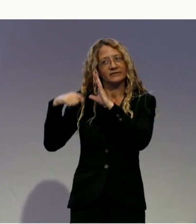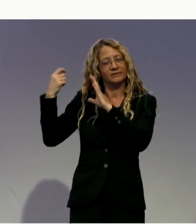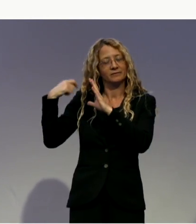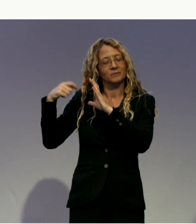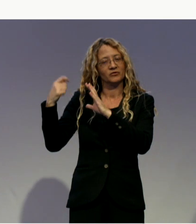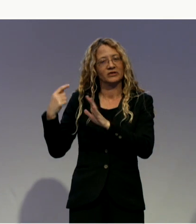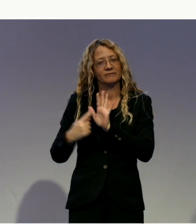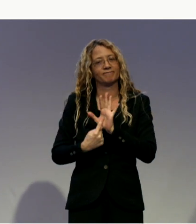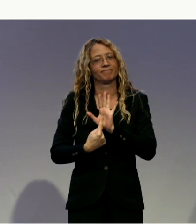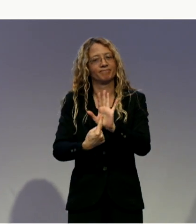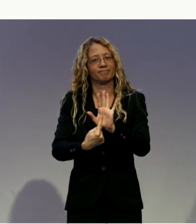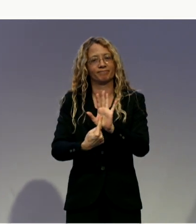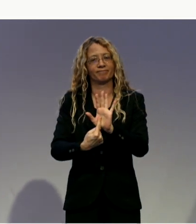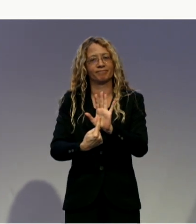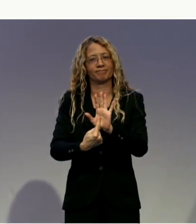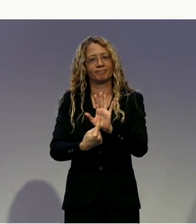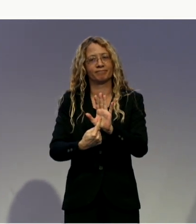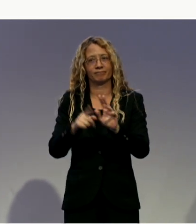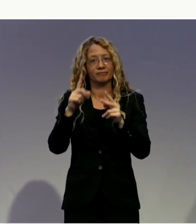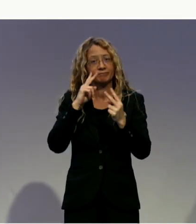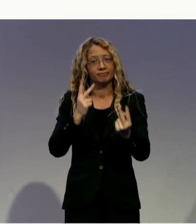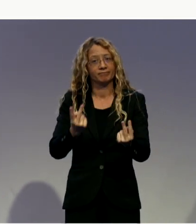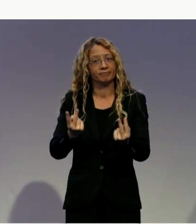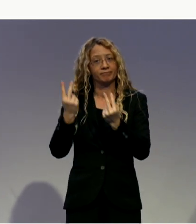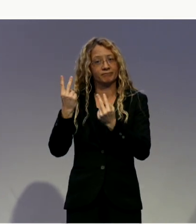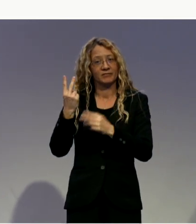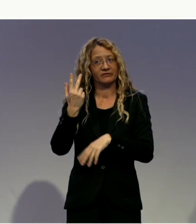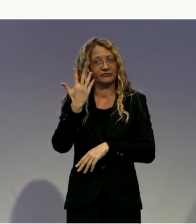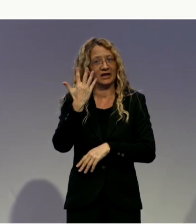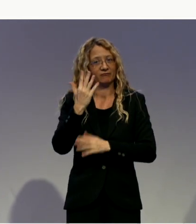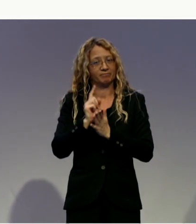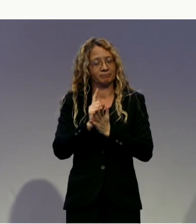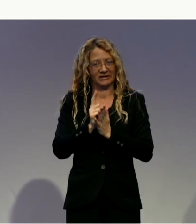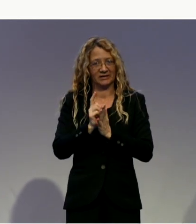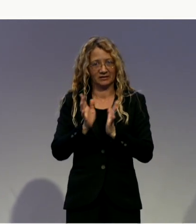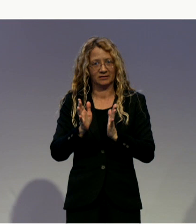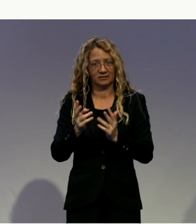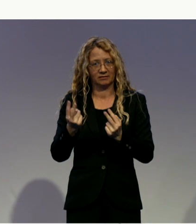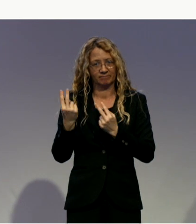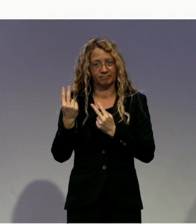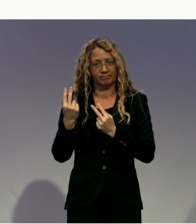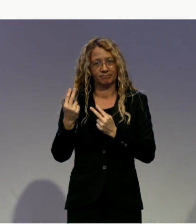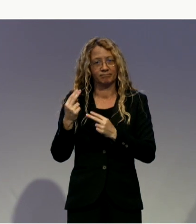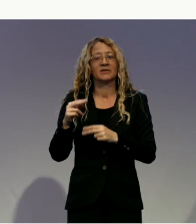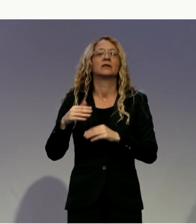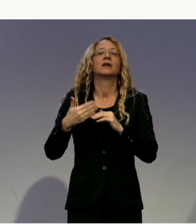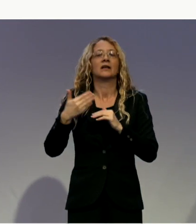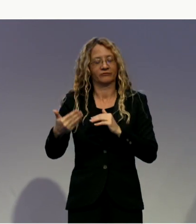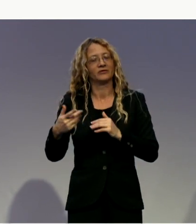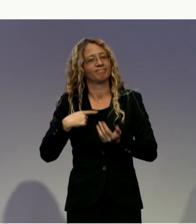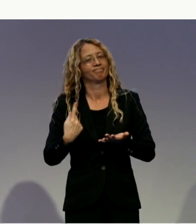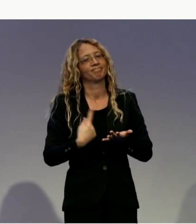seen the film, they're no more than 5 minutes long, the three of us are going to discuss what we like and don't like about